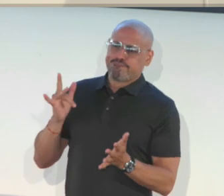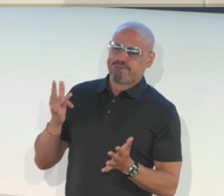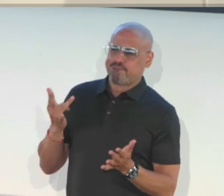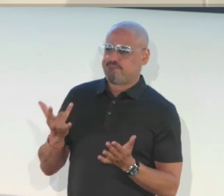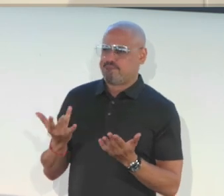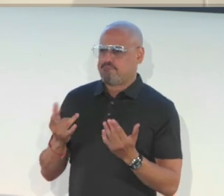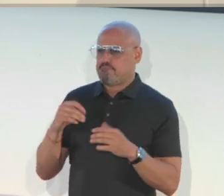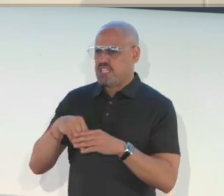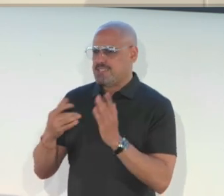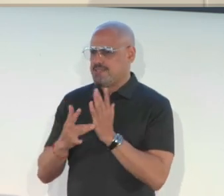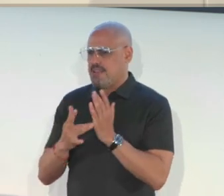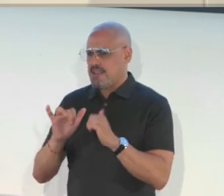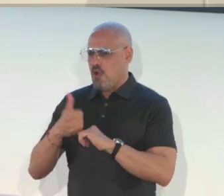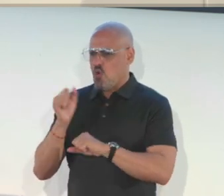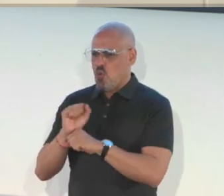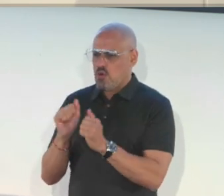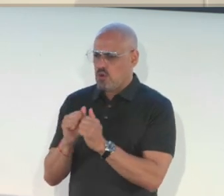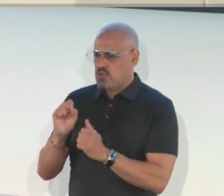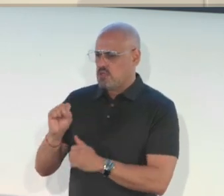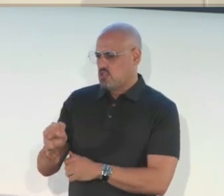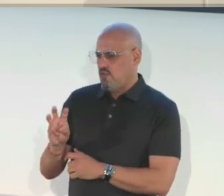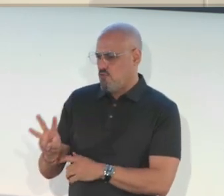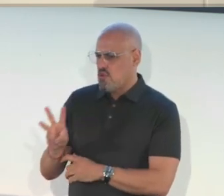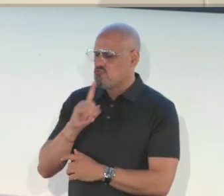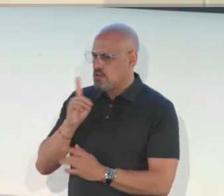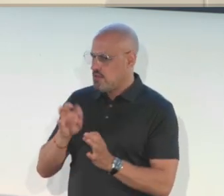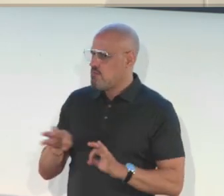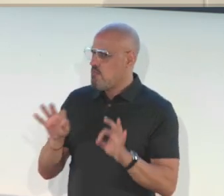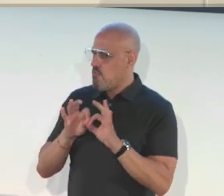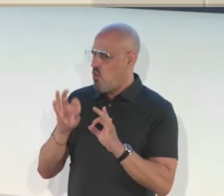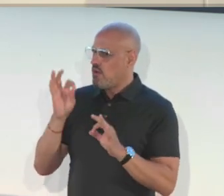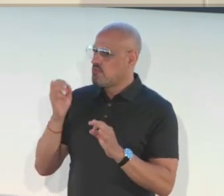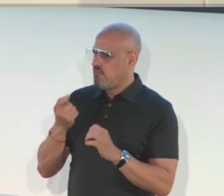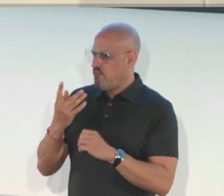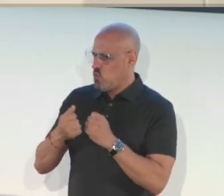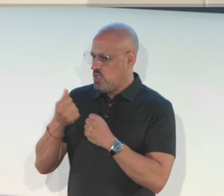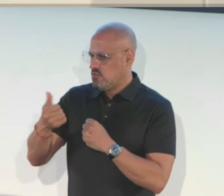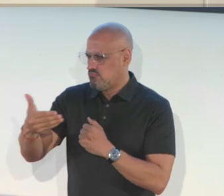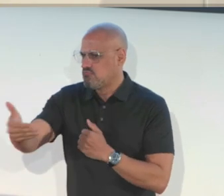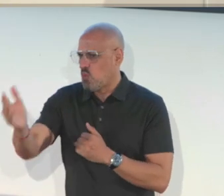tech and how we work with software, I think, is going to be really key in the next couple of years.